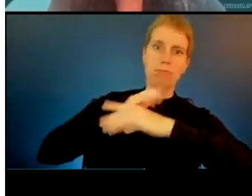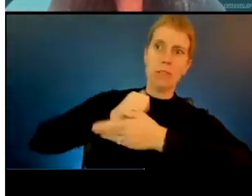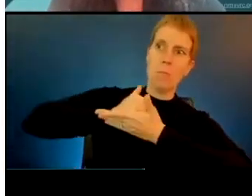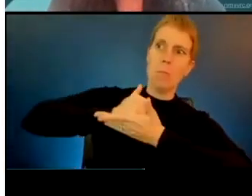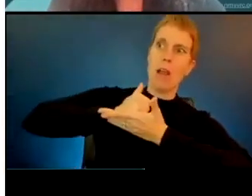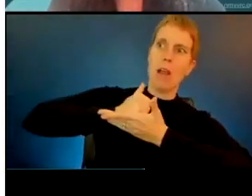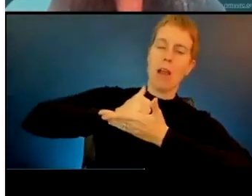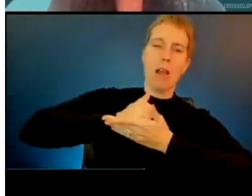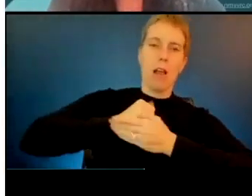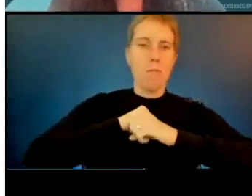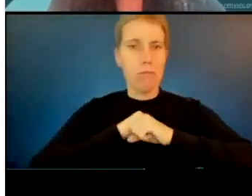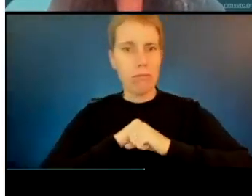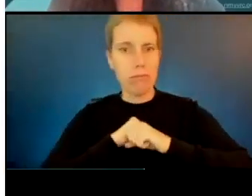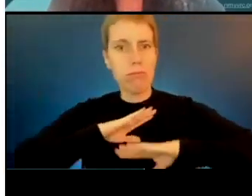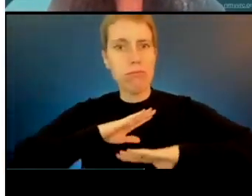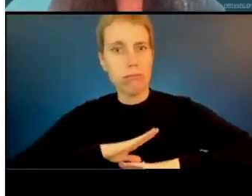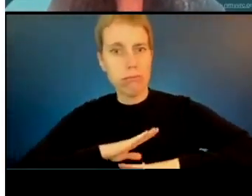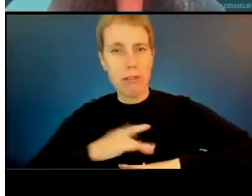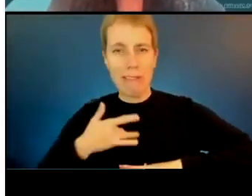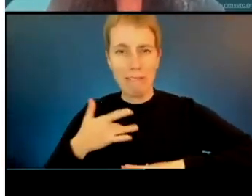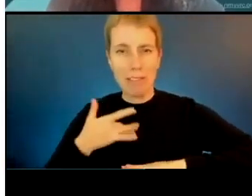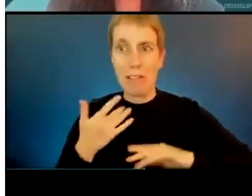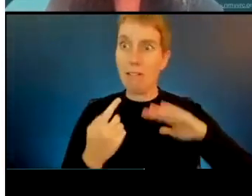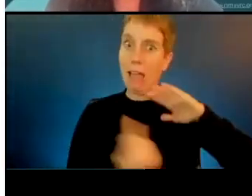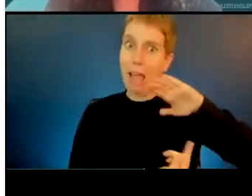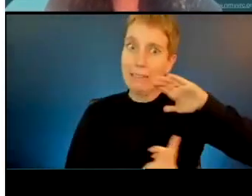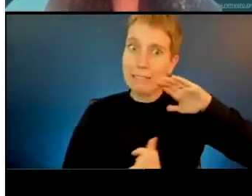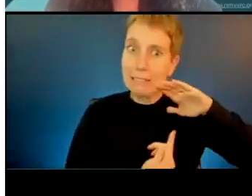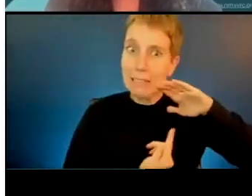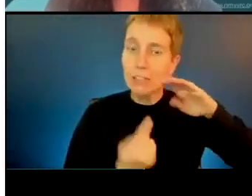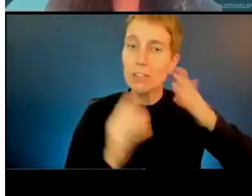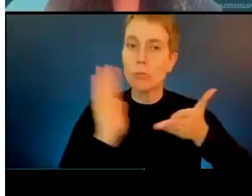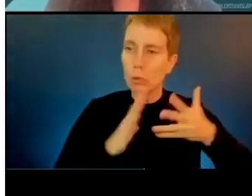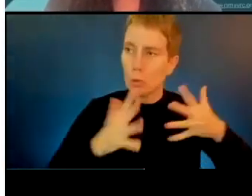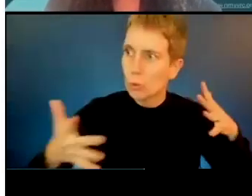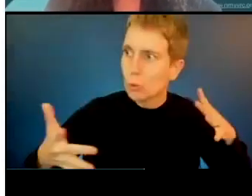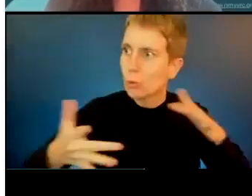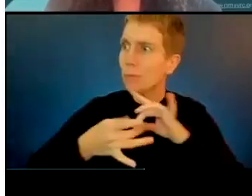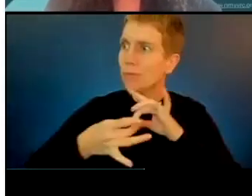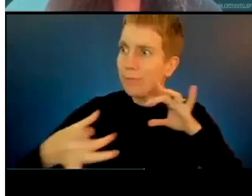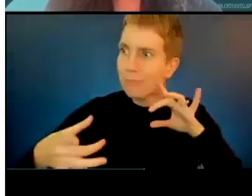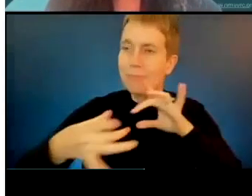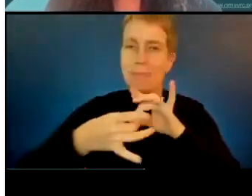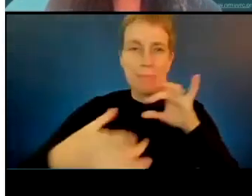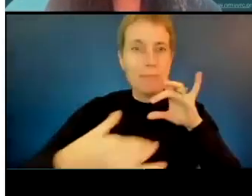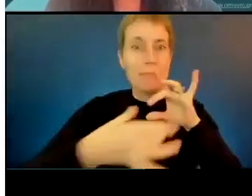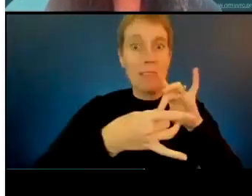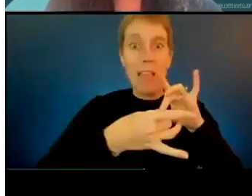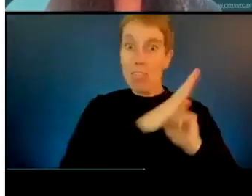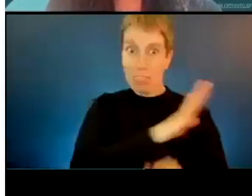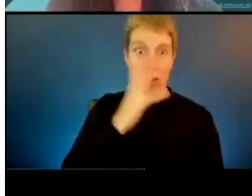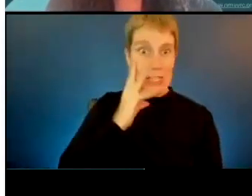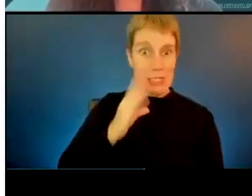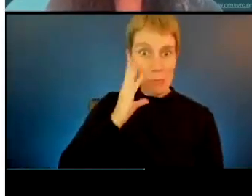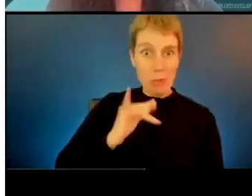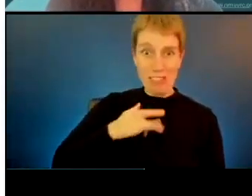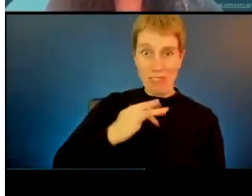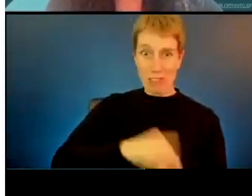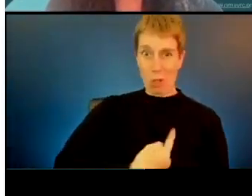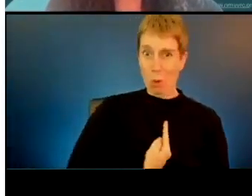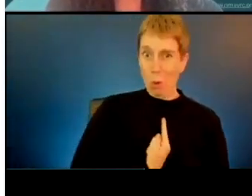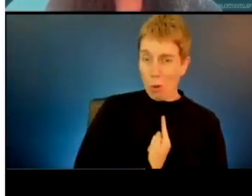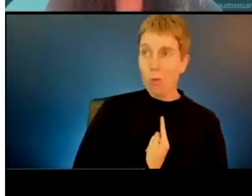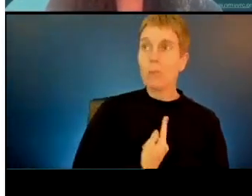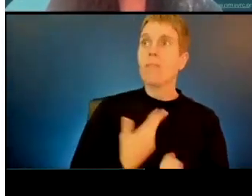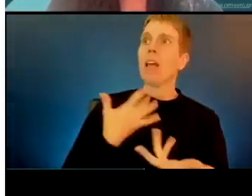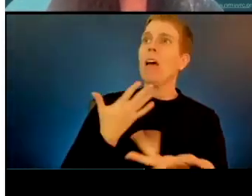isolated, helps people really connect to others and validate experiences. Mass violence is so unique, and